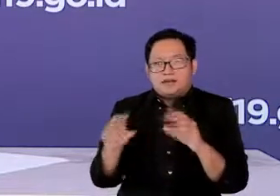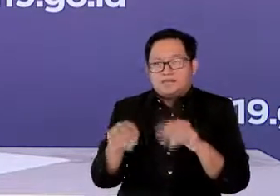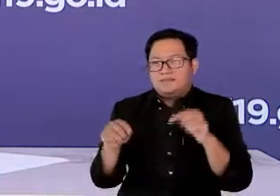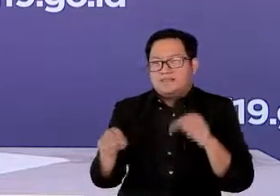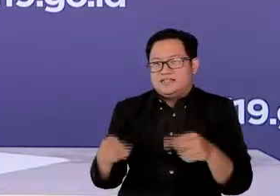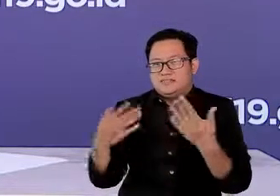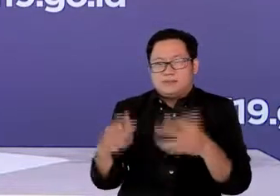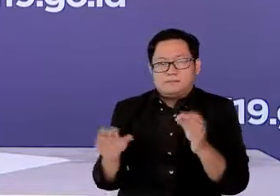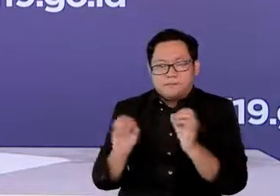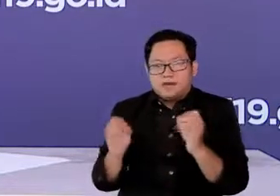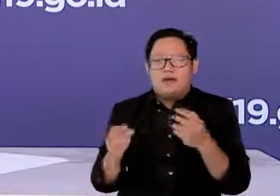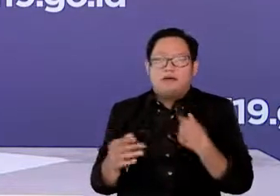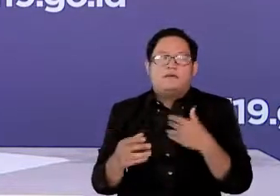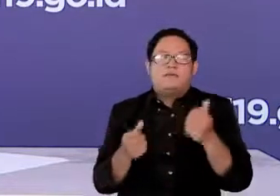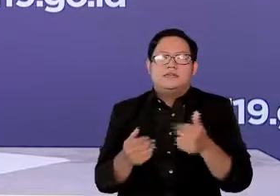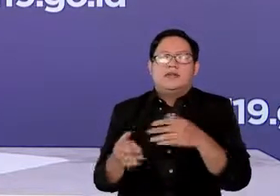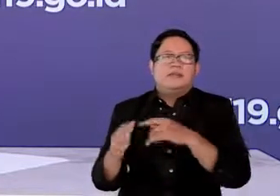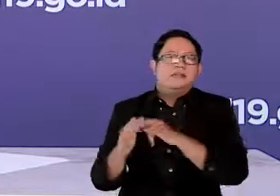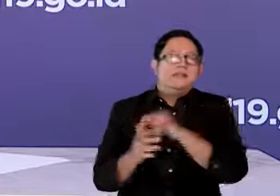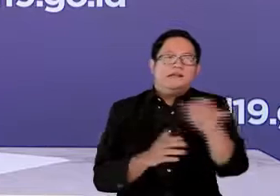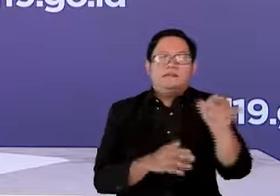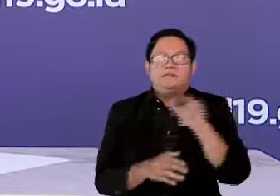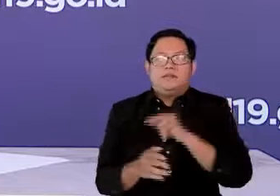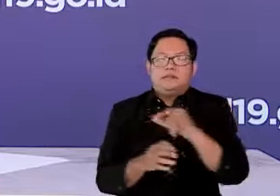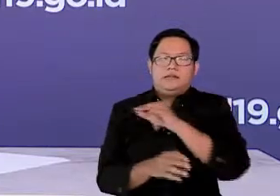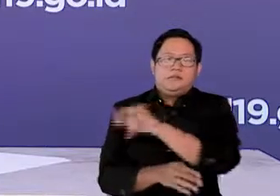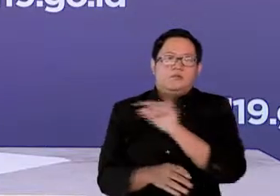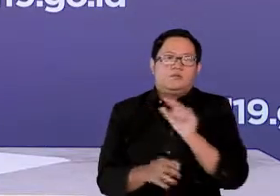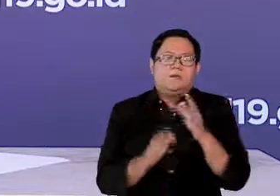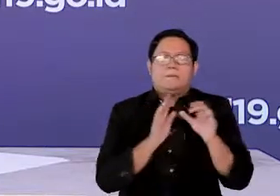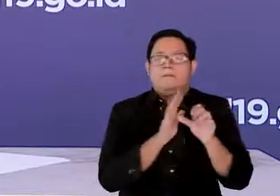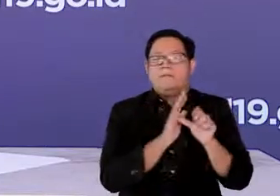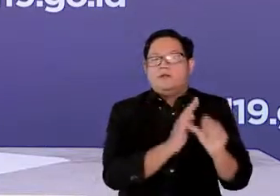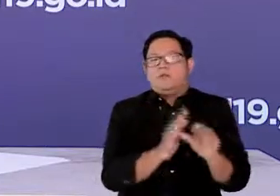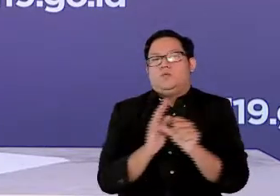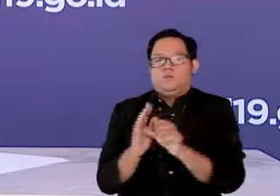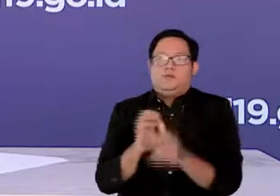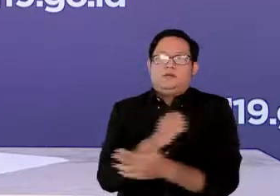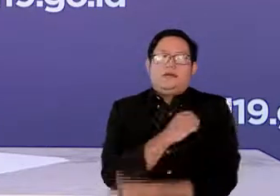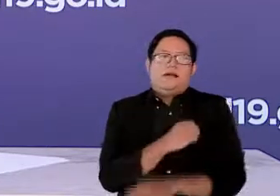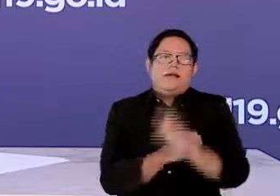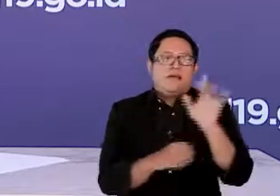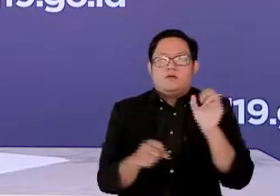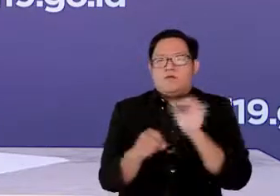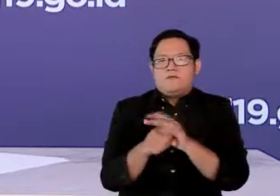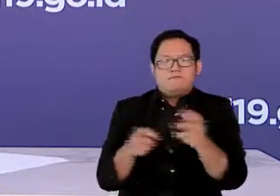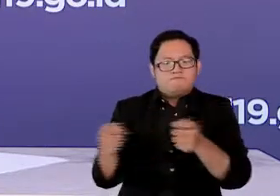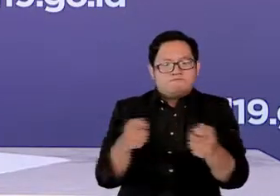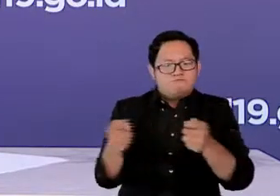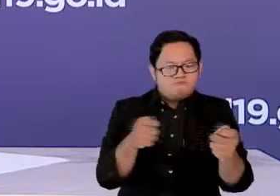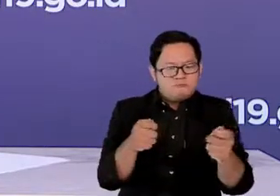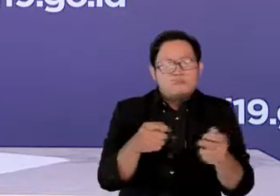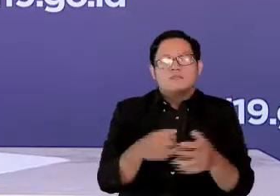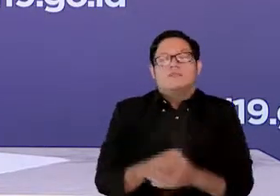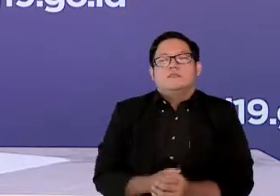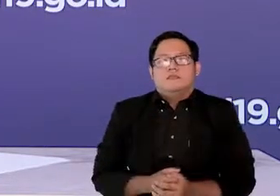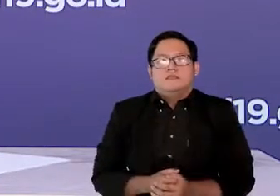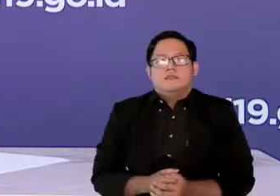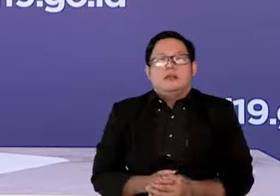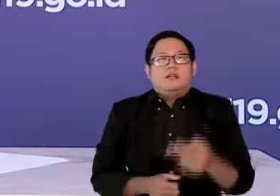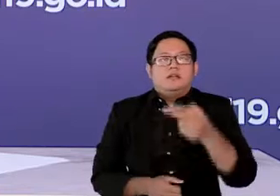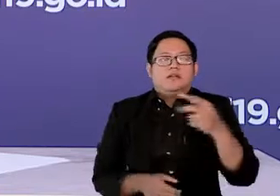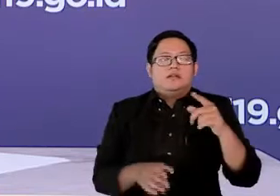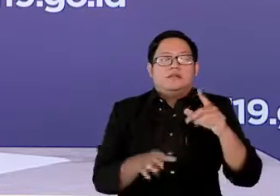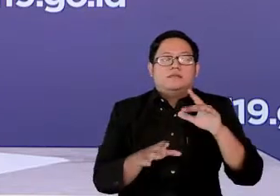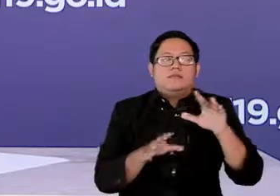And as part of a long-term plan in establishing a plan to coexist with COVID-19, Indonesia also participated